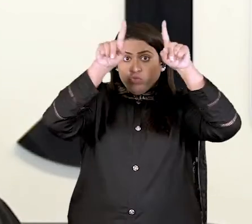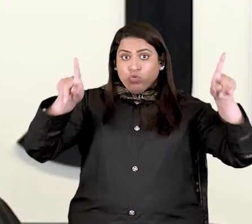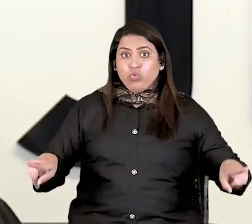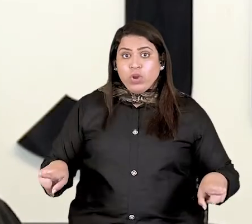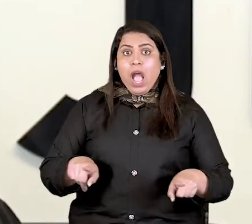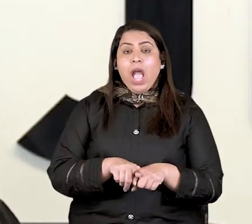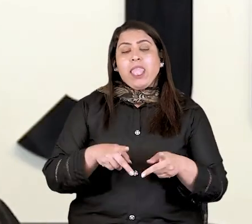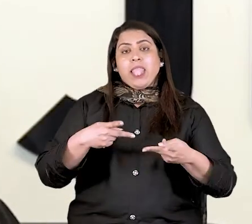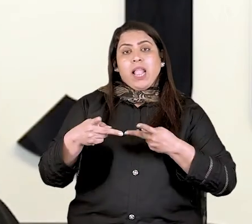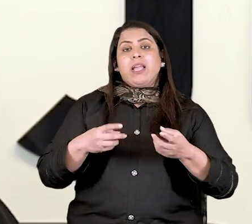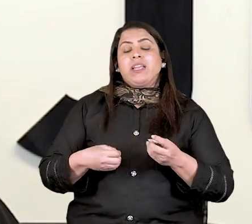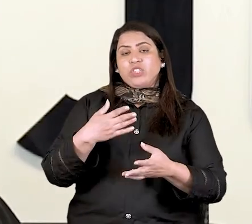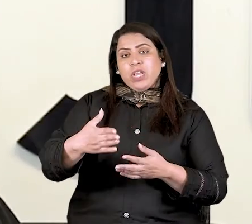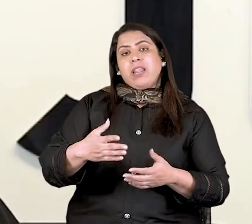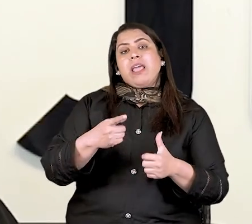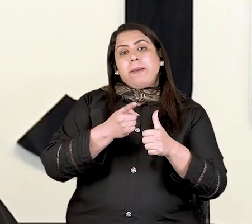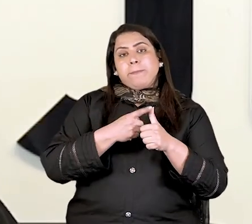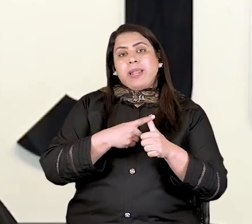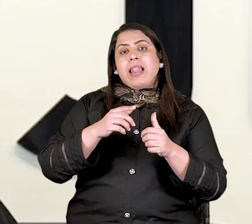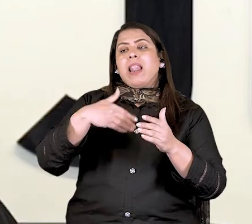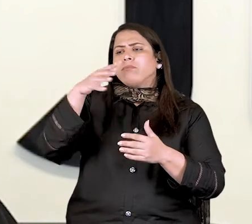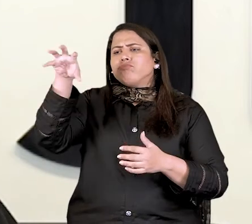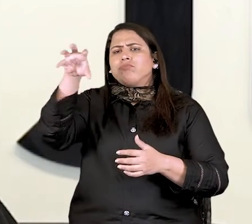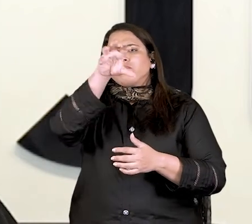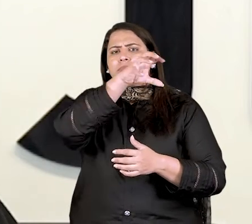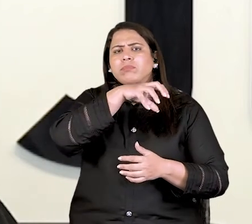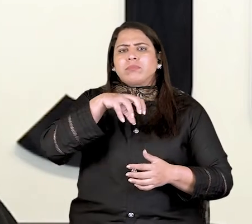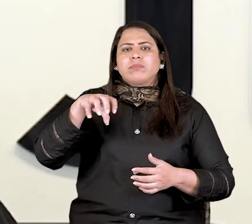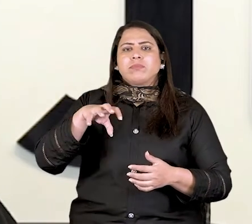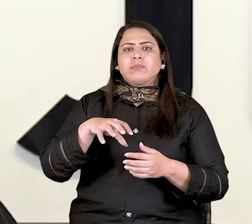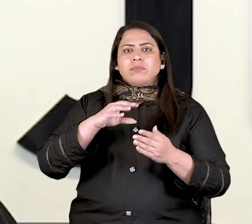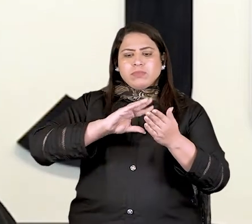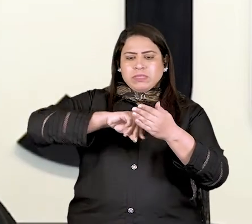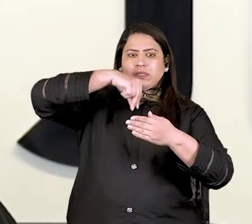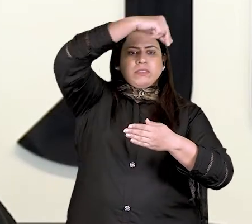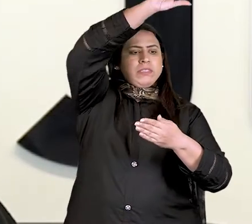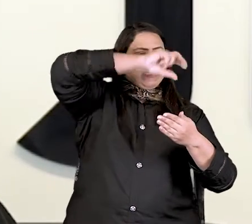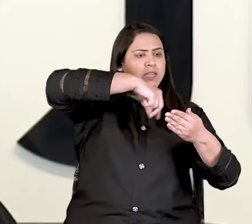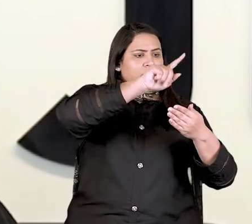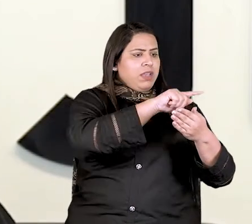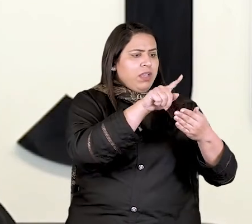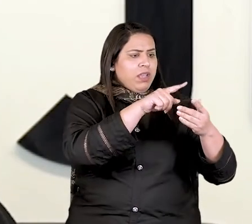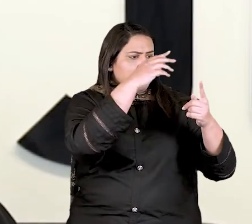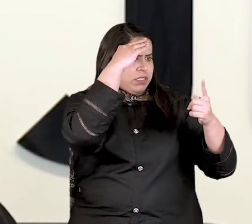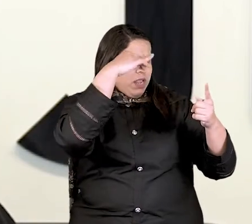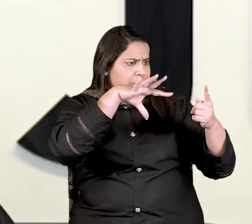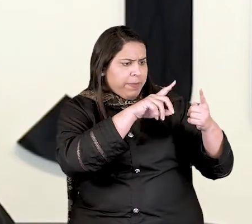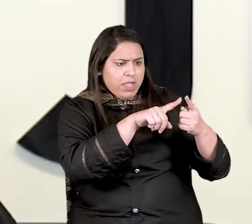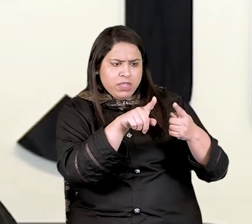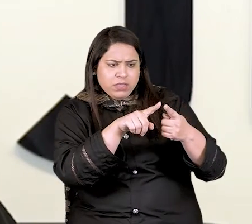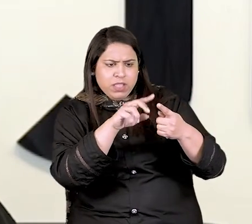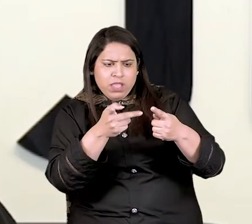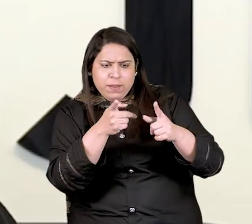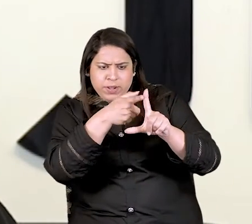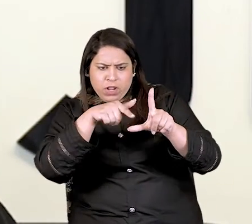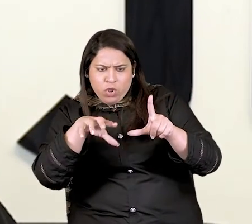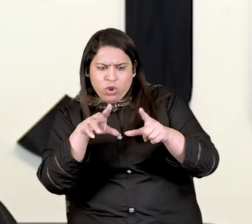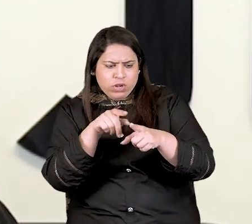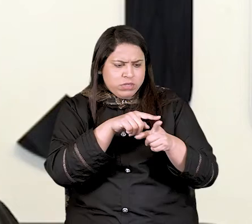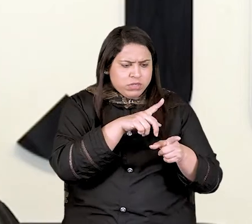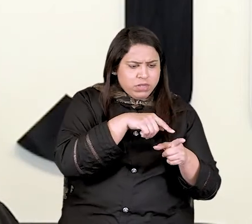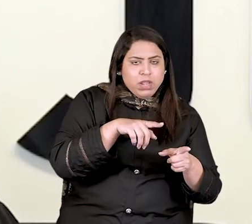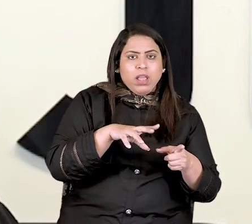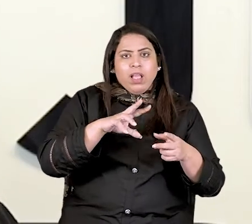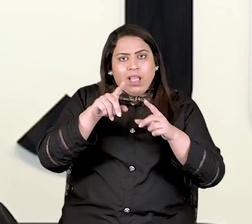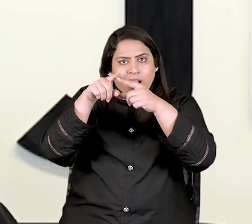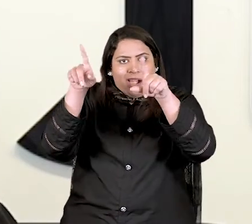our third one in Phase 4. Our next one is coming up on the 1st of February, hopefully, in Johor Town.